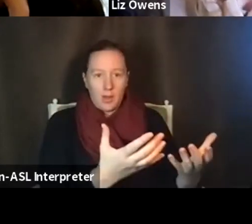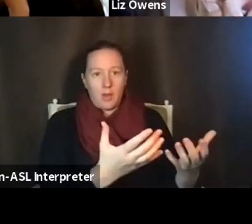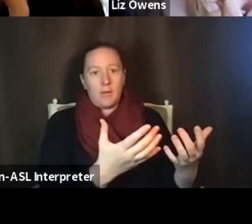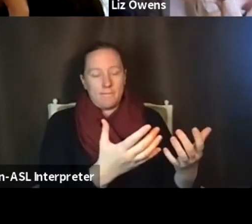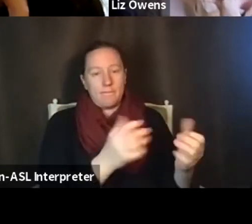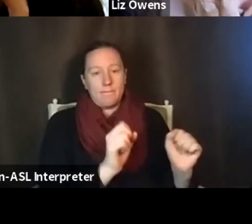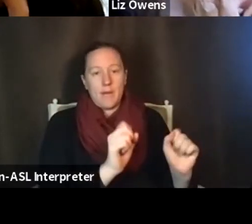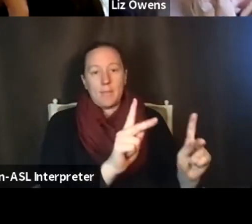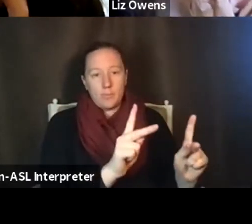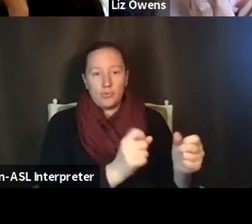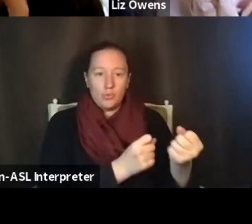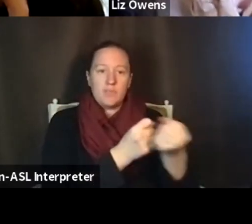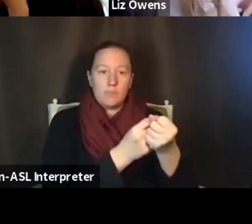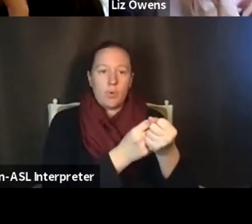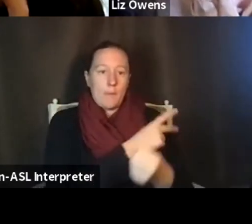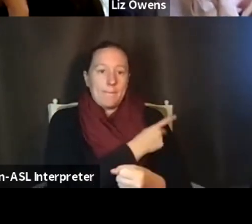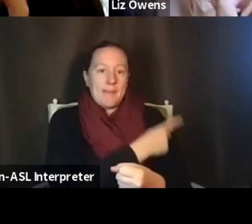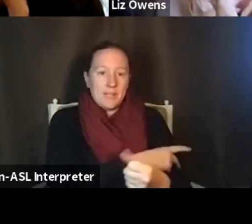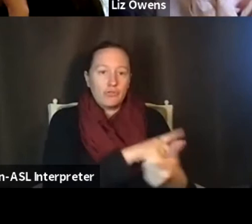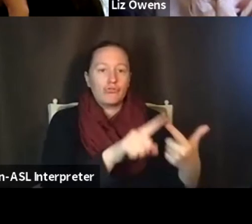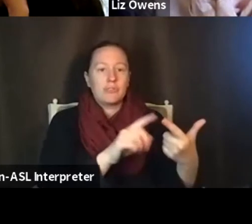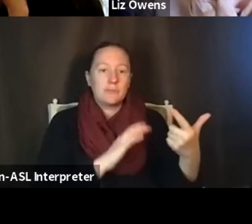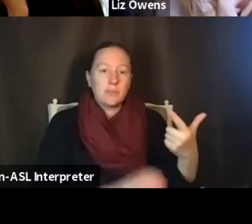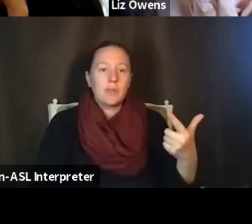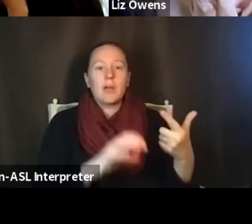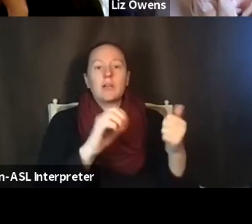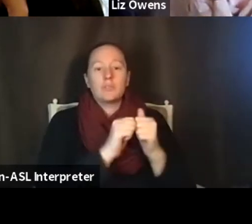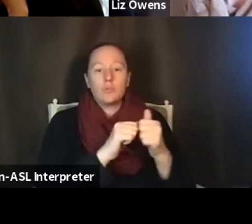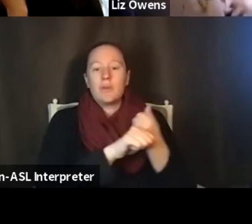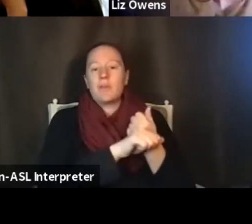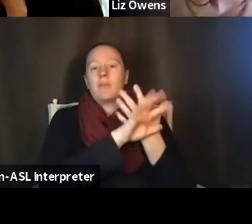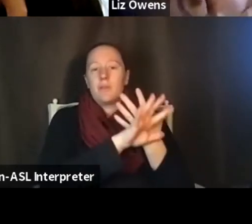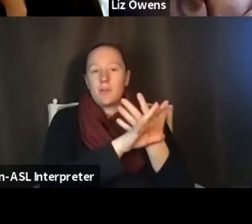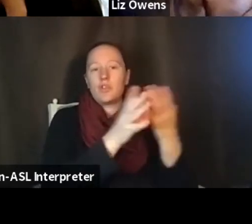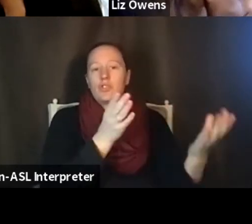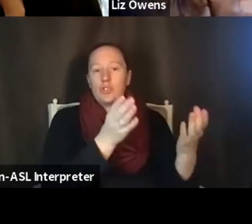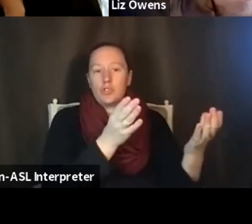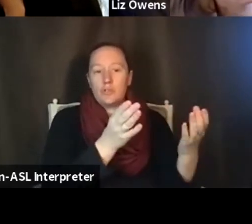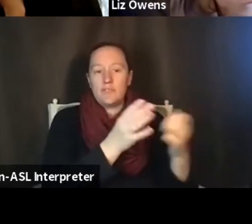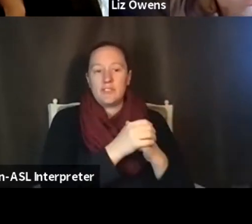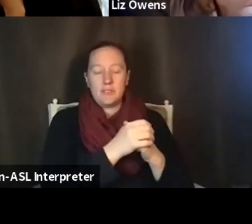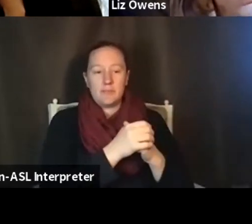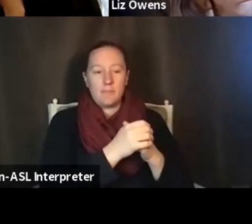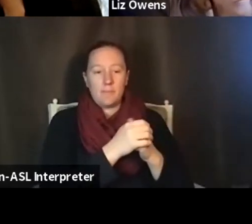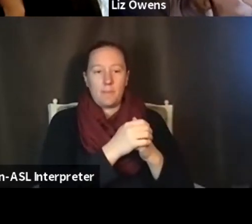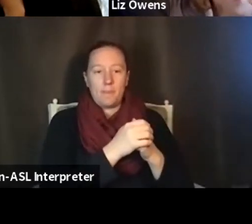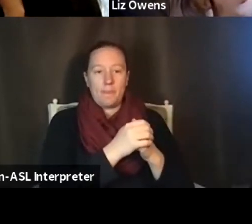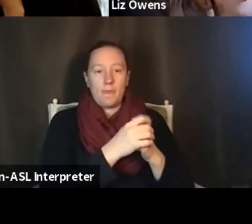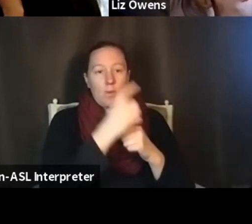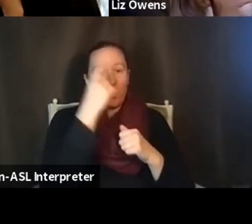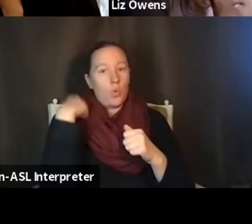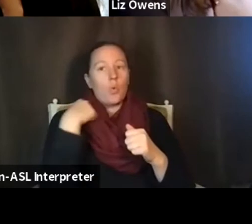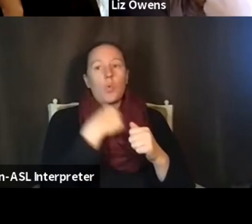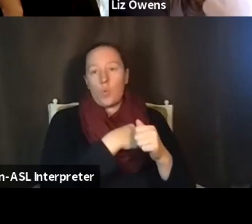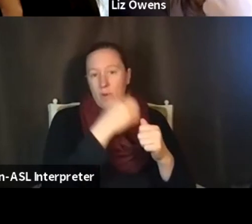support patients and clients with telehealth services. And we know that in many